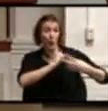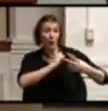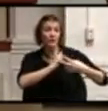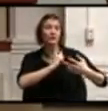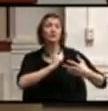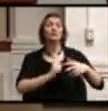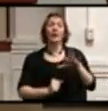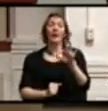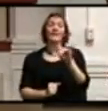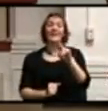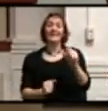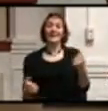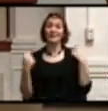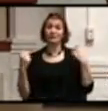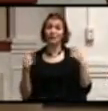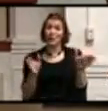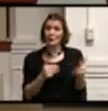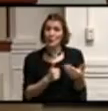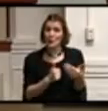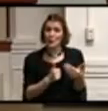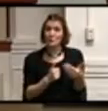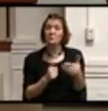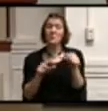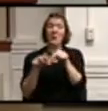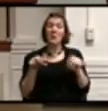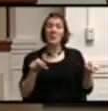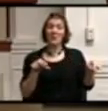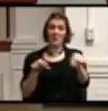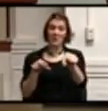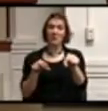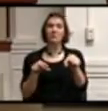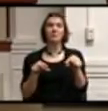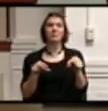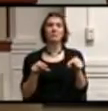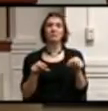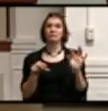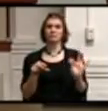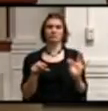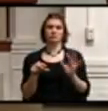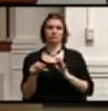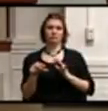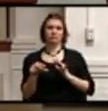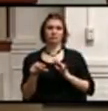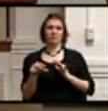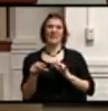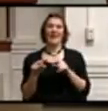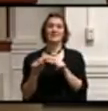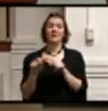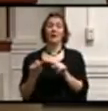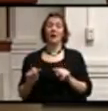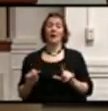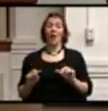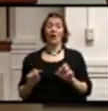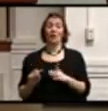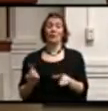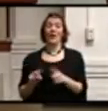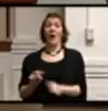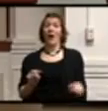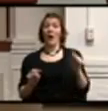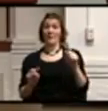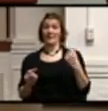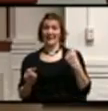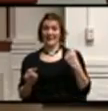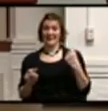a fitness room, which again, you know, that's about it's one flight up from the locker rooms. This is the